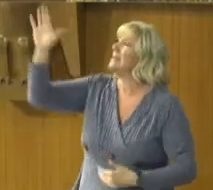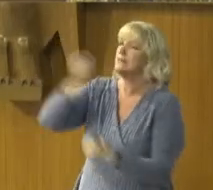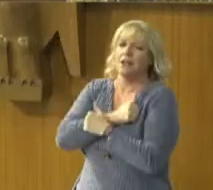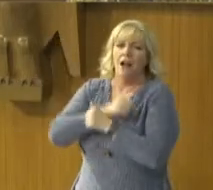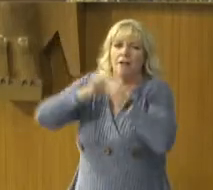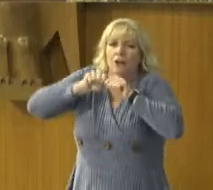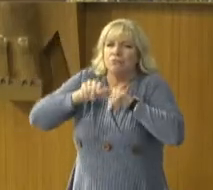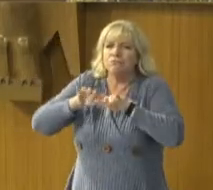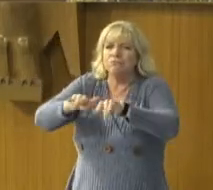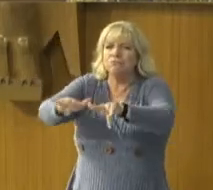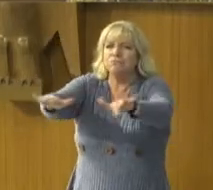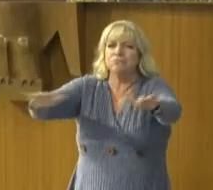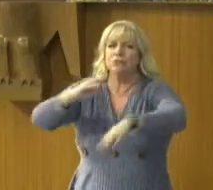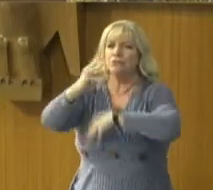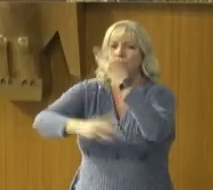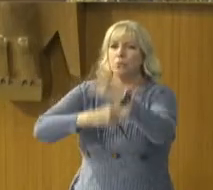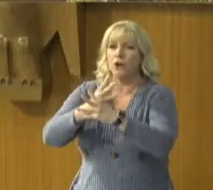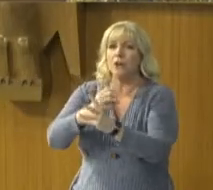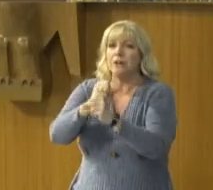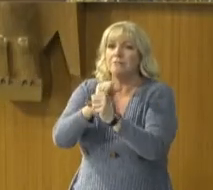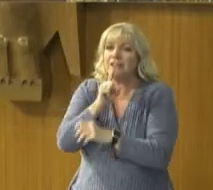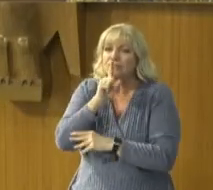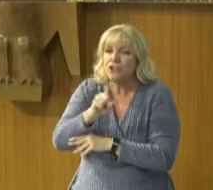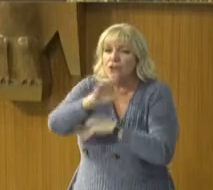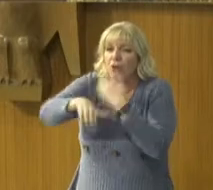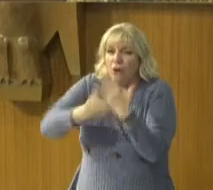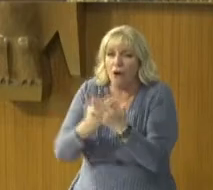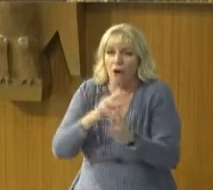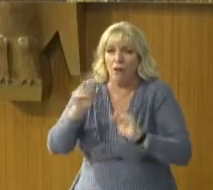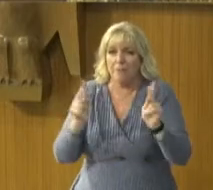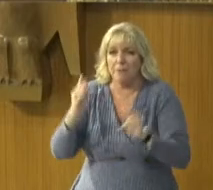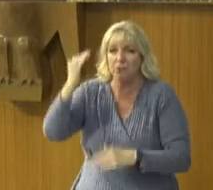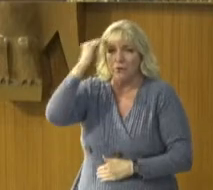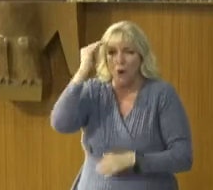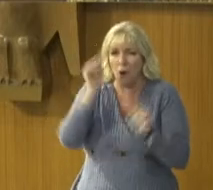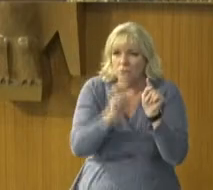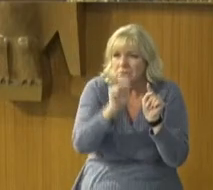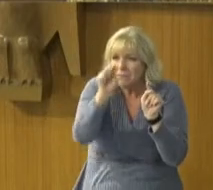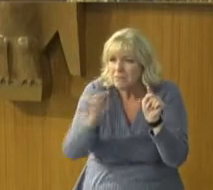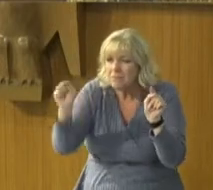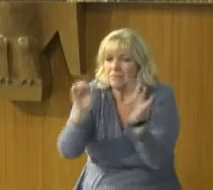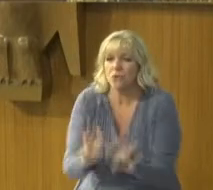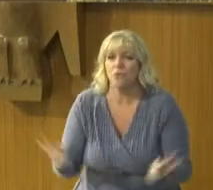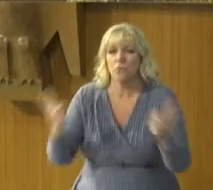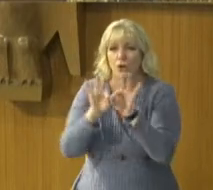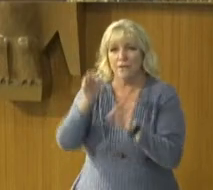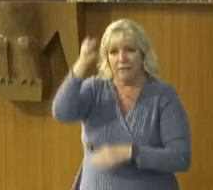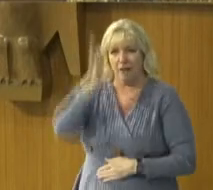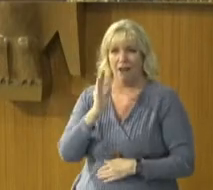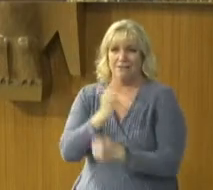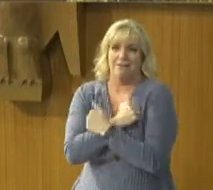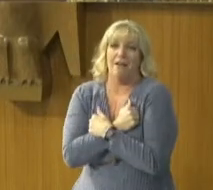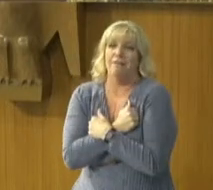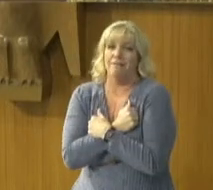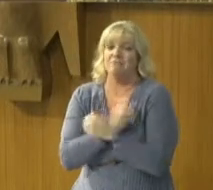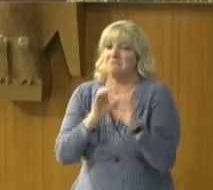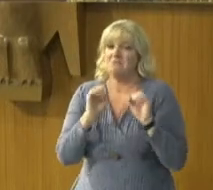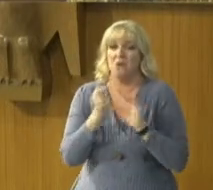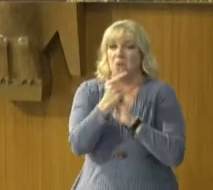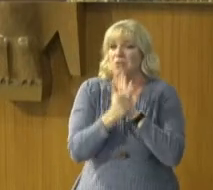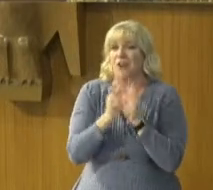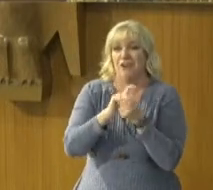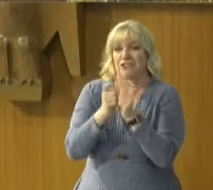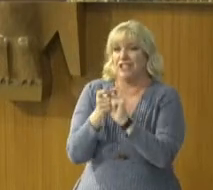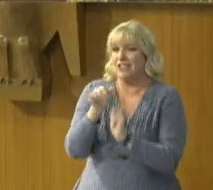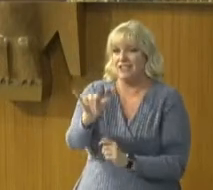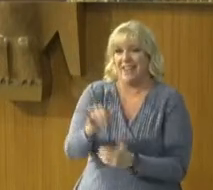world to make sure that every person knows that they are worthy of God's love. And no law can ever change